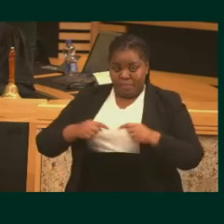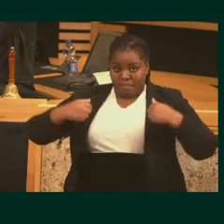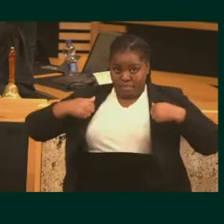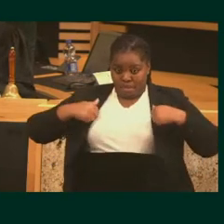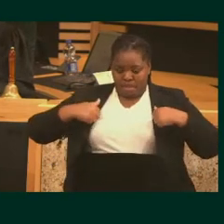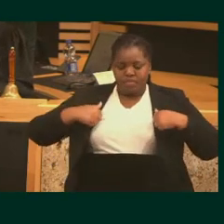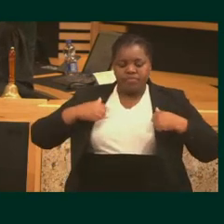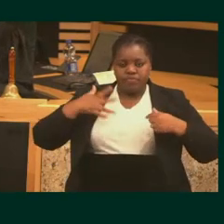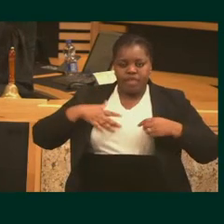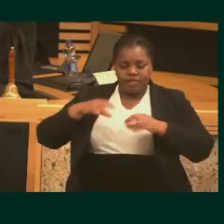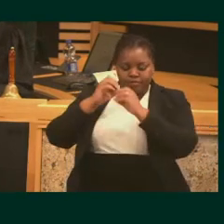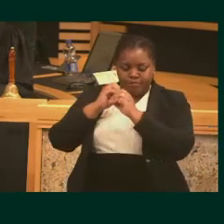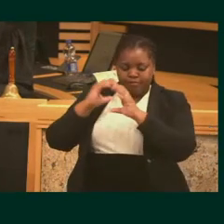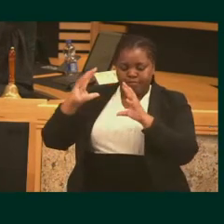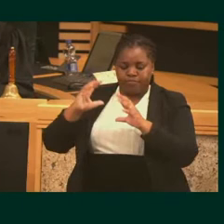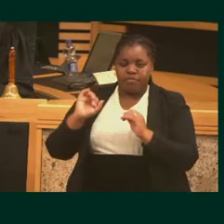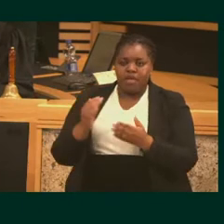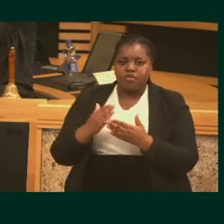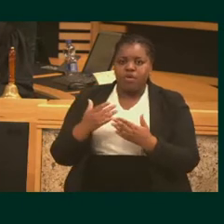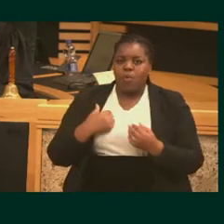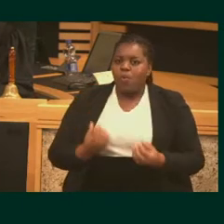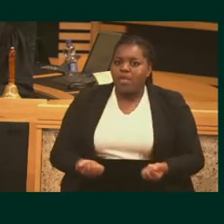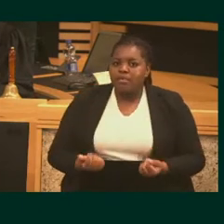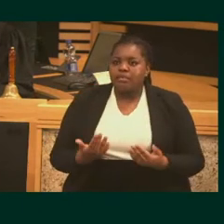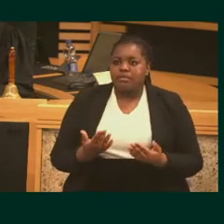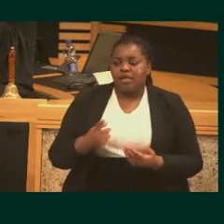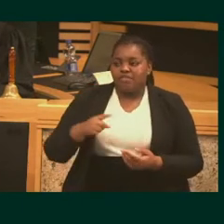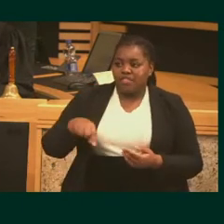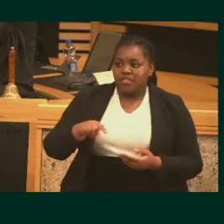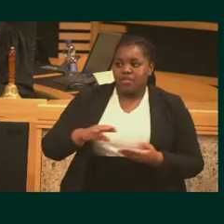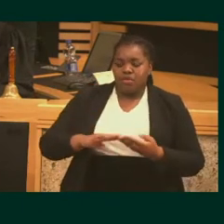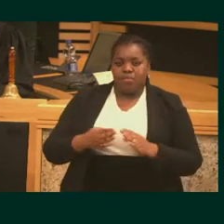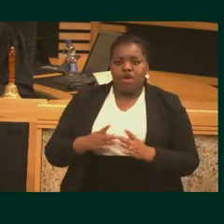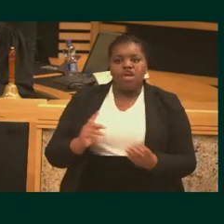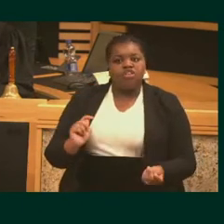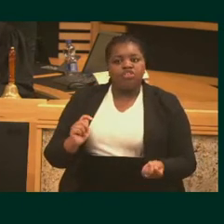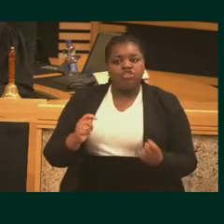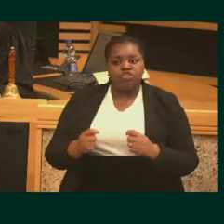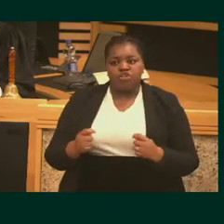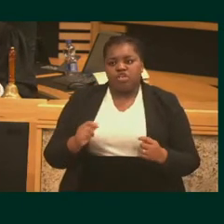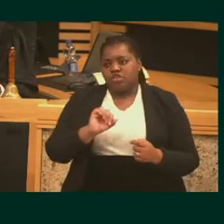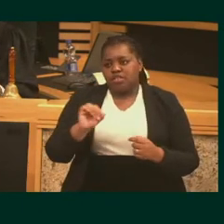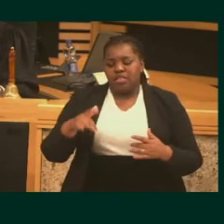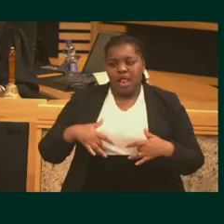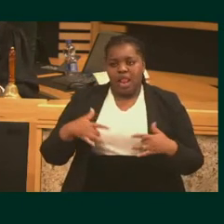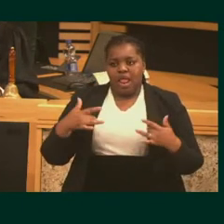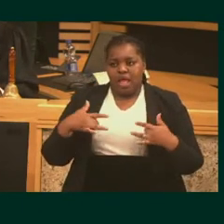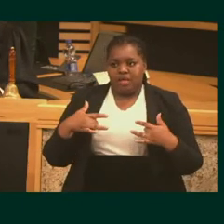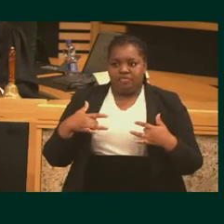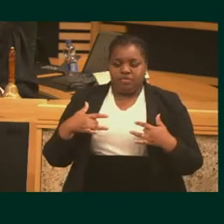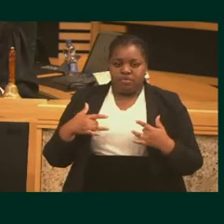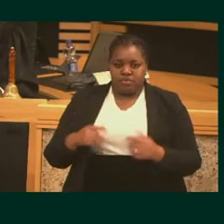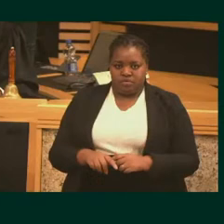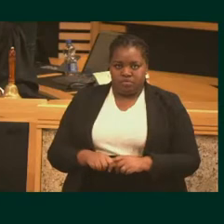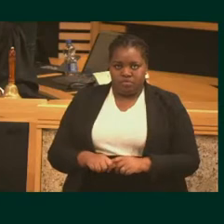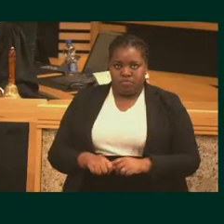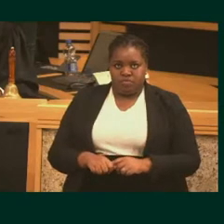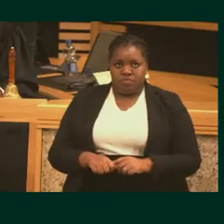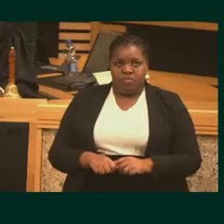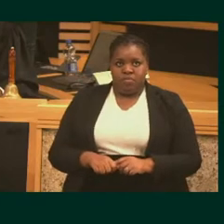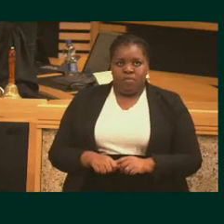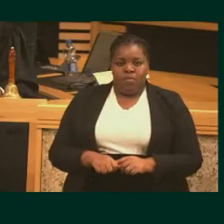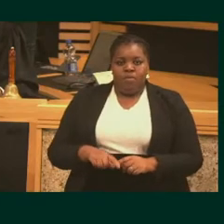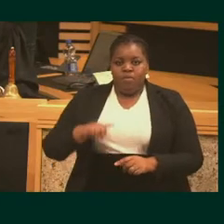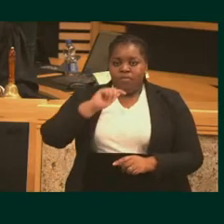a mission of serving this community and changing the lives of the destitute